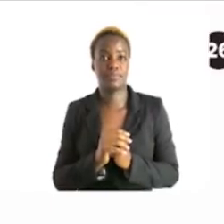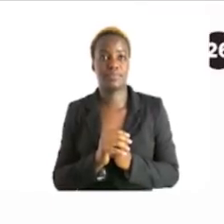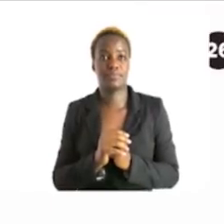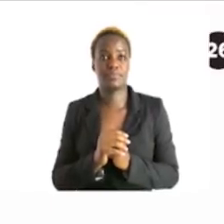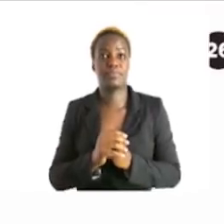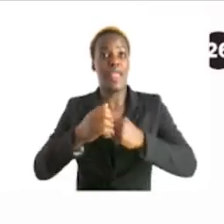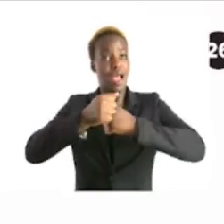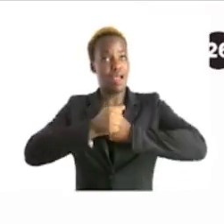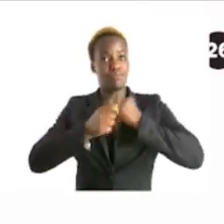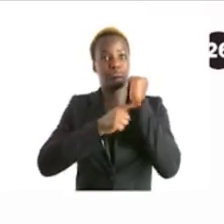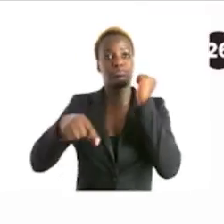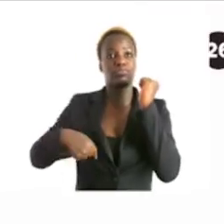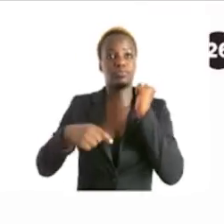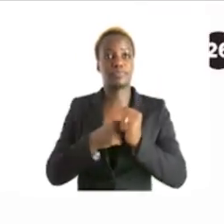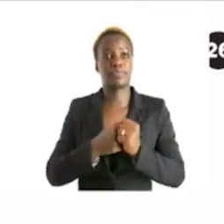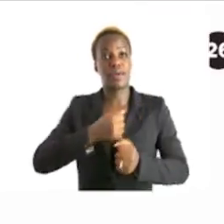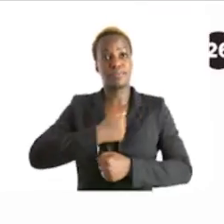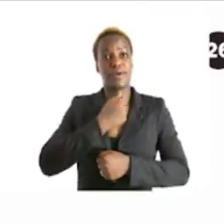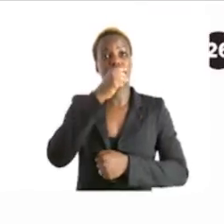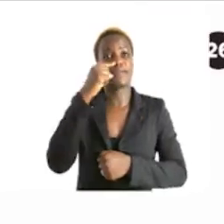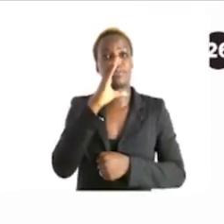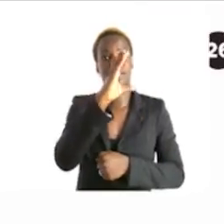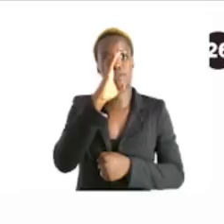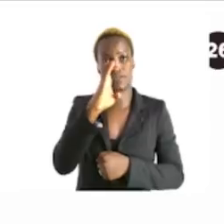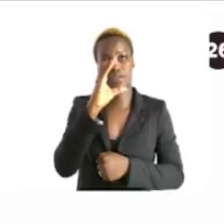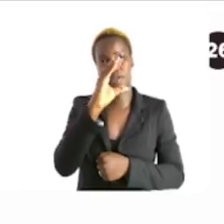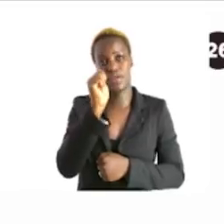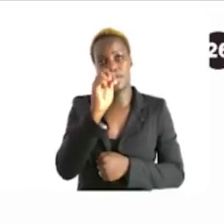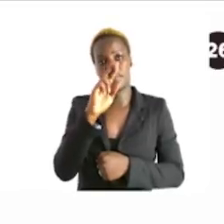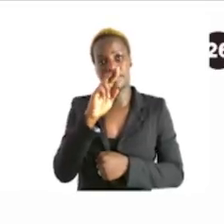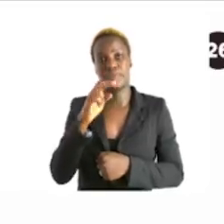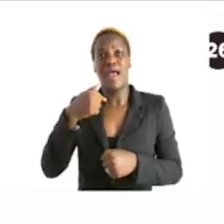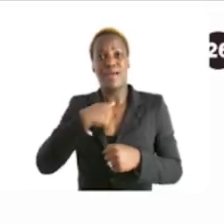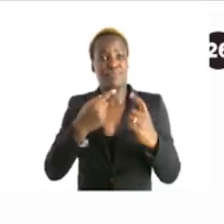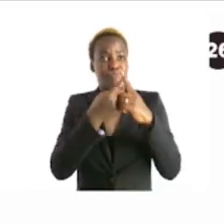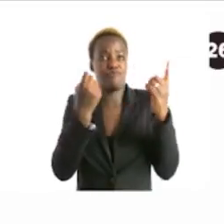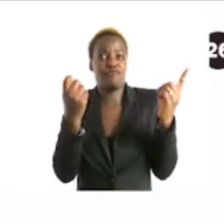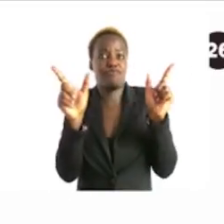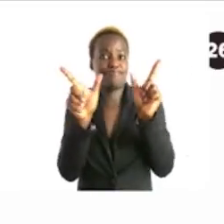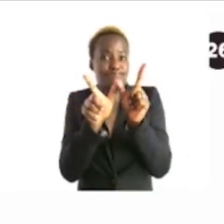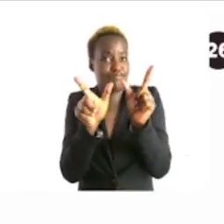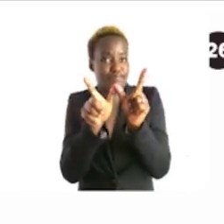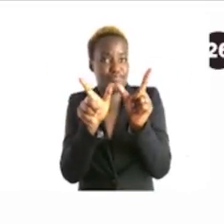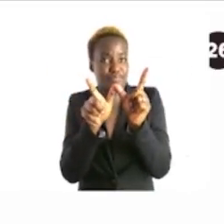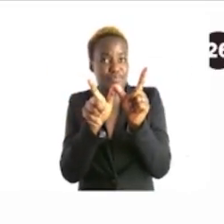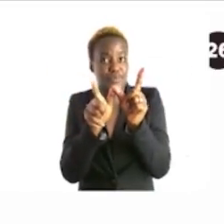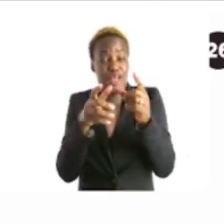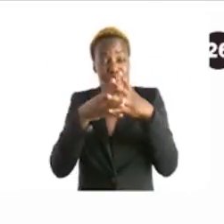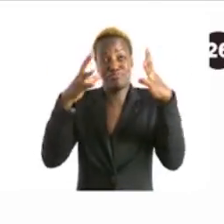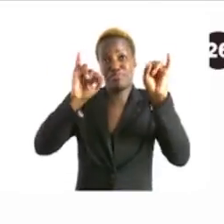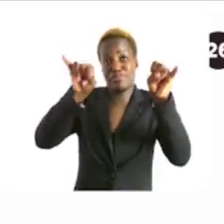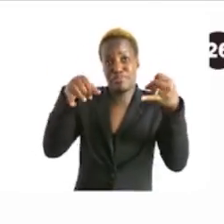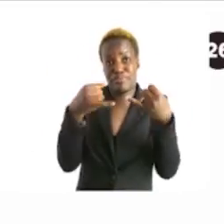our country my name is caesar i come from ventuk the